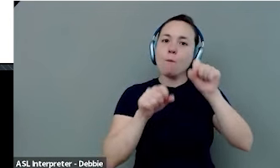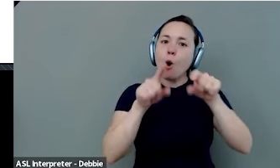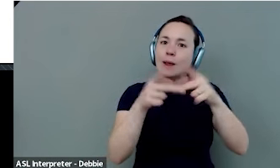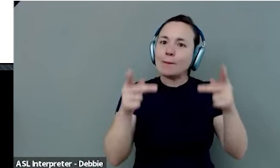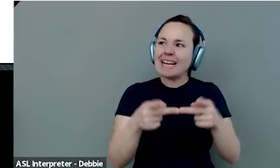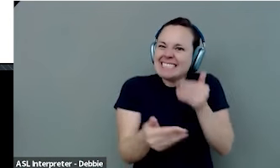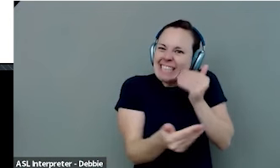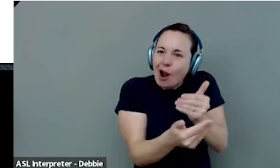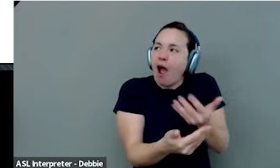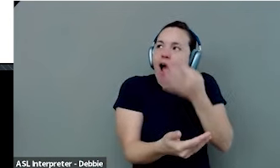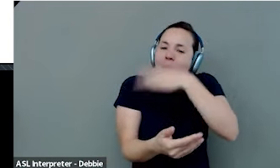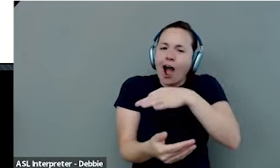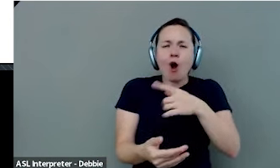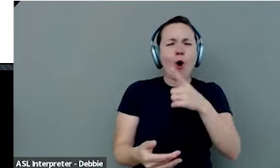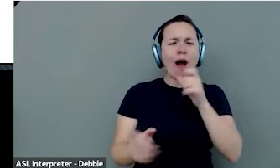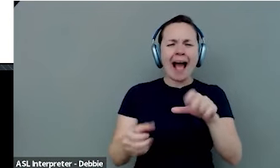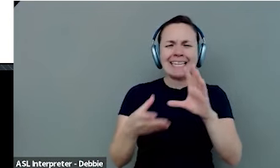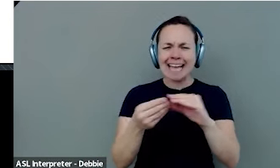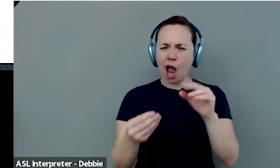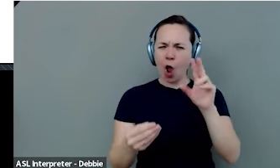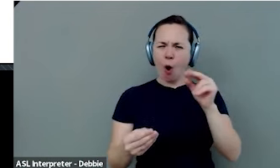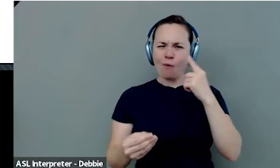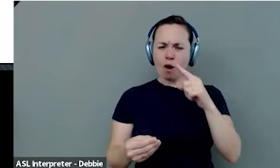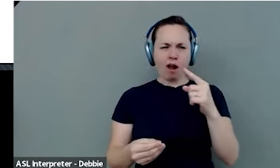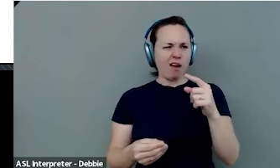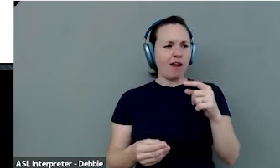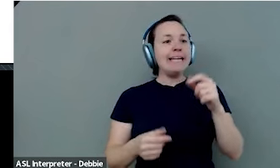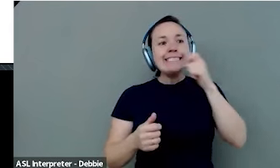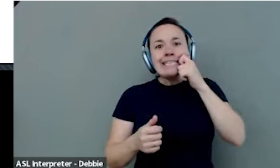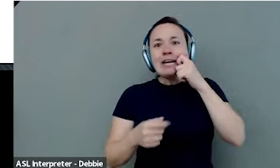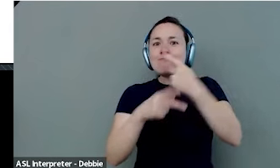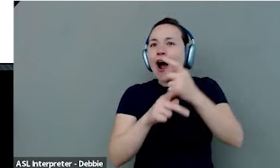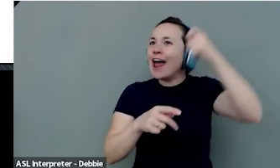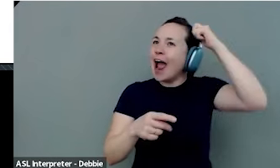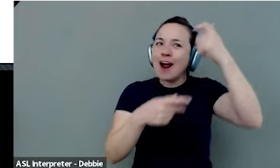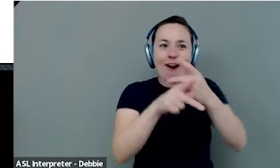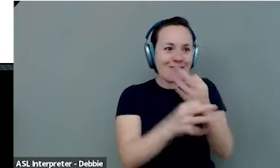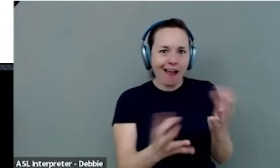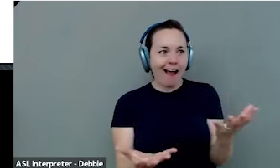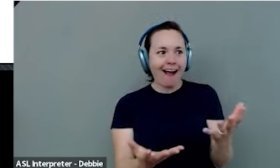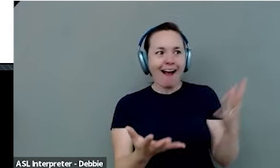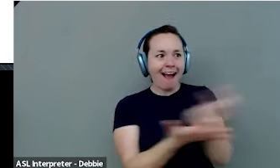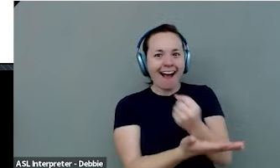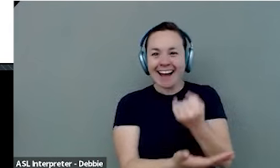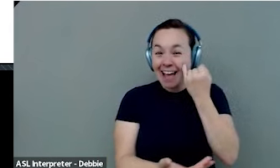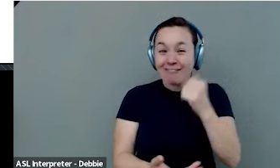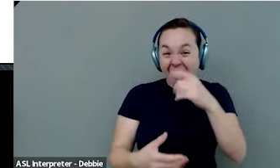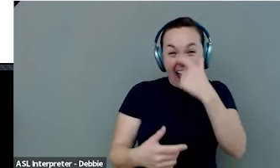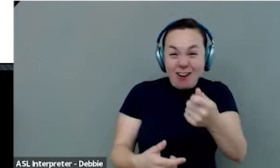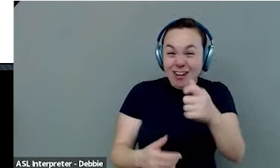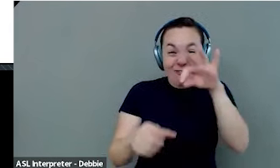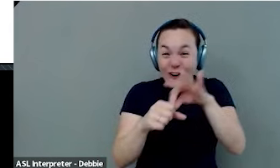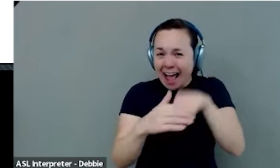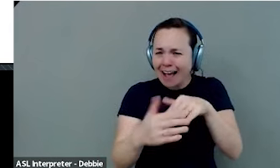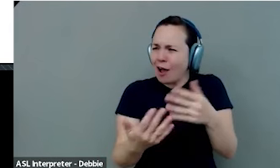And who could say no to skin and hair care products? So if you're not interested in voting access, at least visit the table